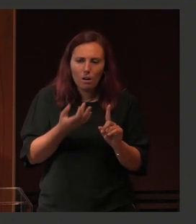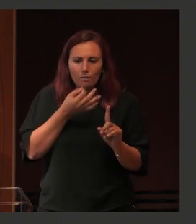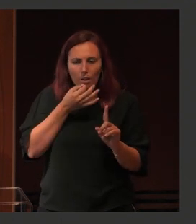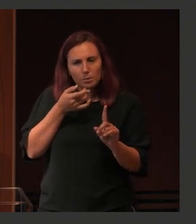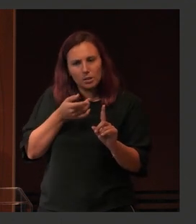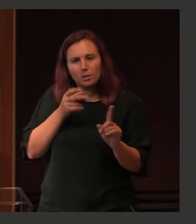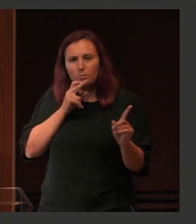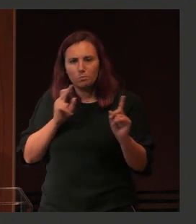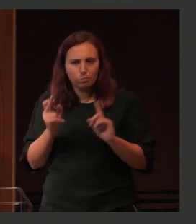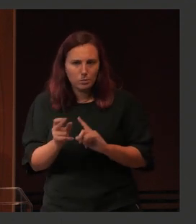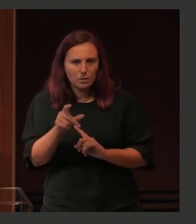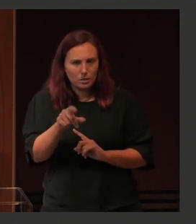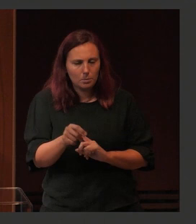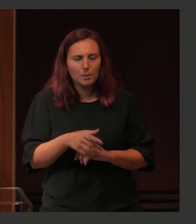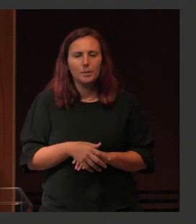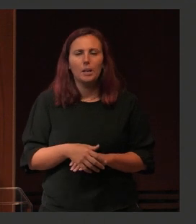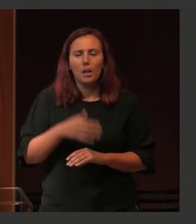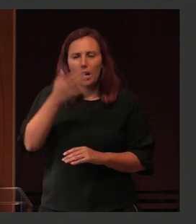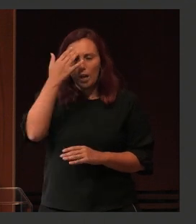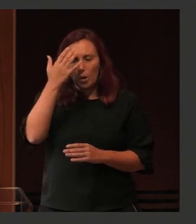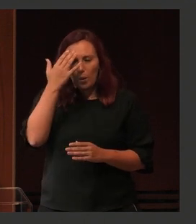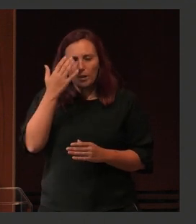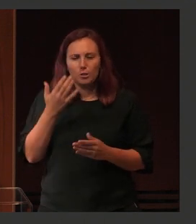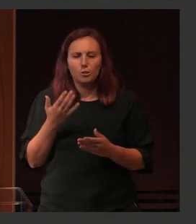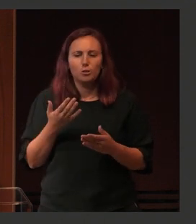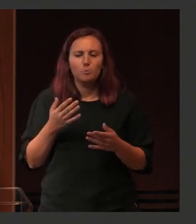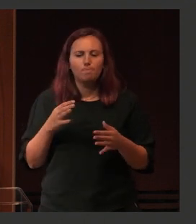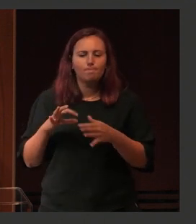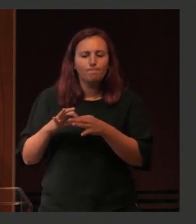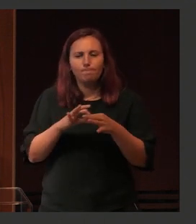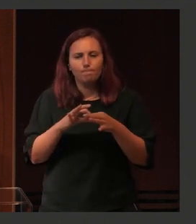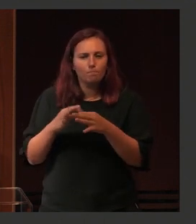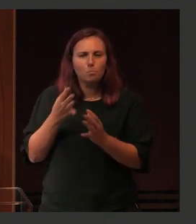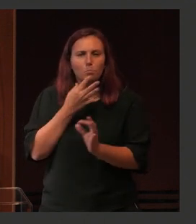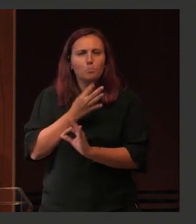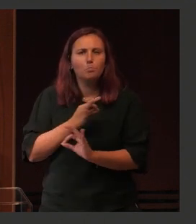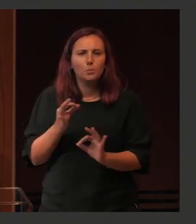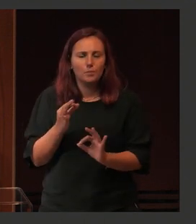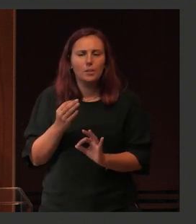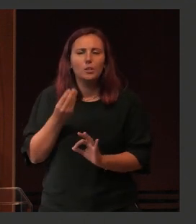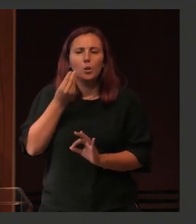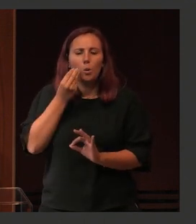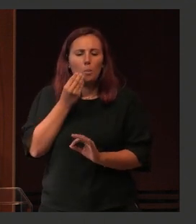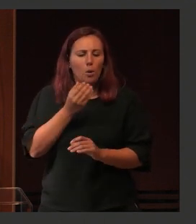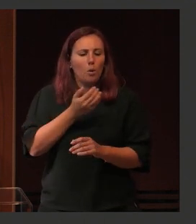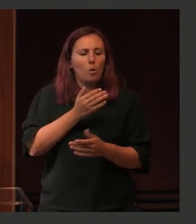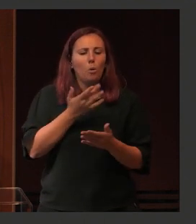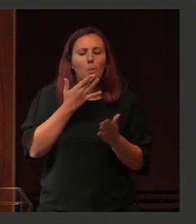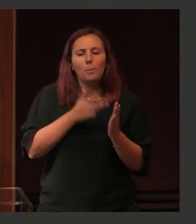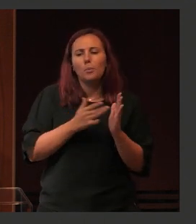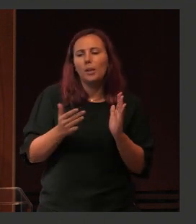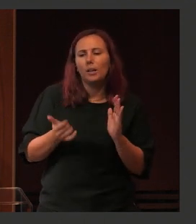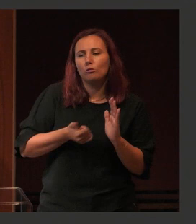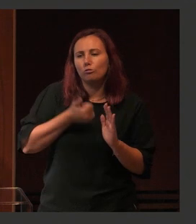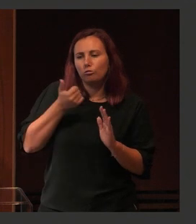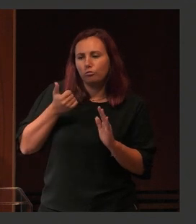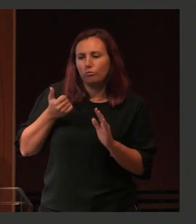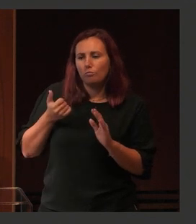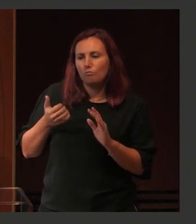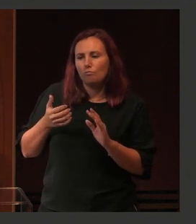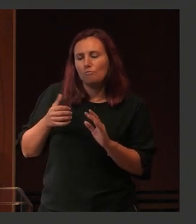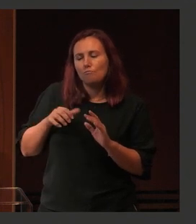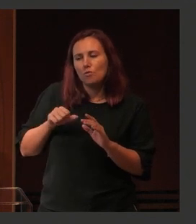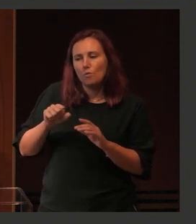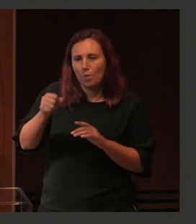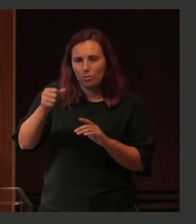think the ideal cooperation scheme for a successful school libraries is that the teachers and the staff of the